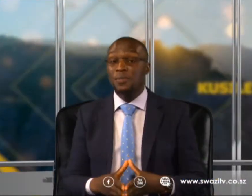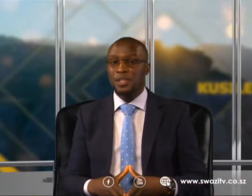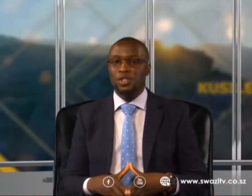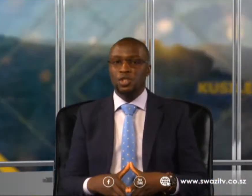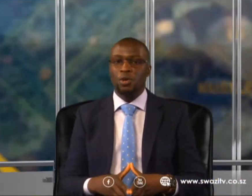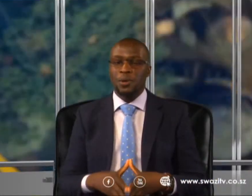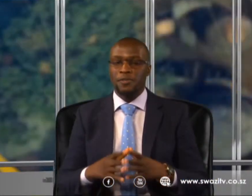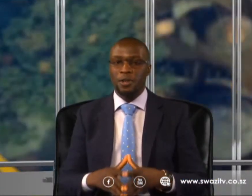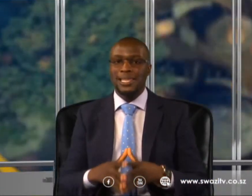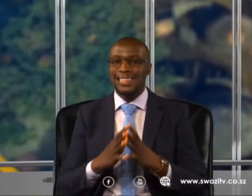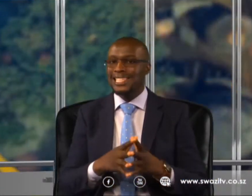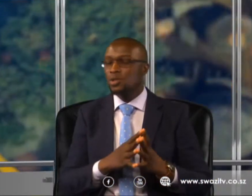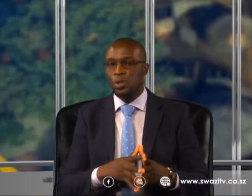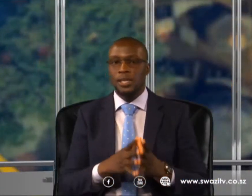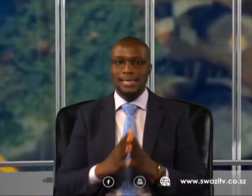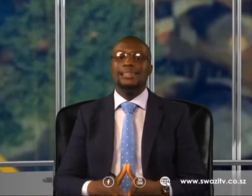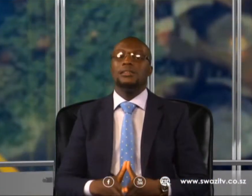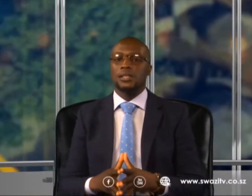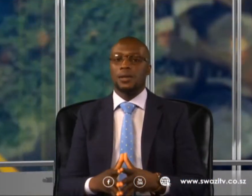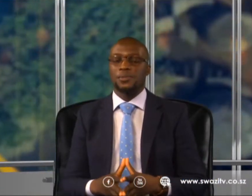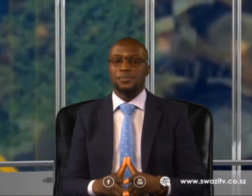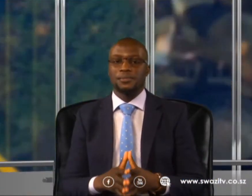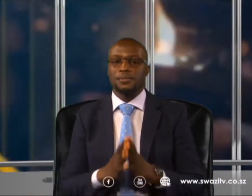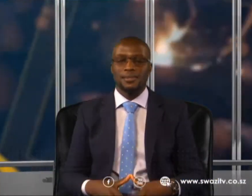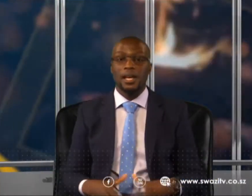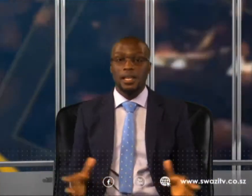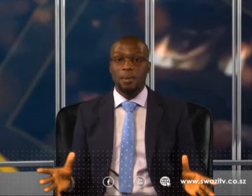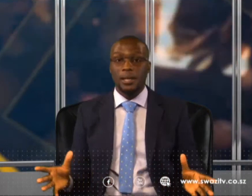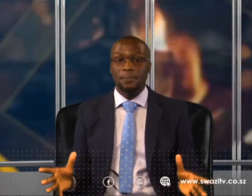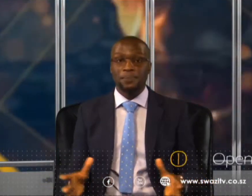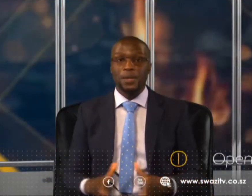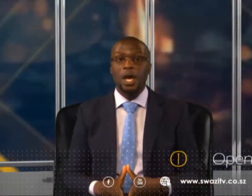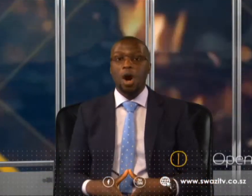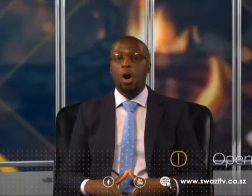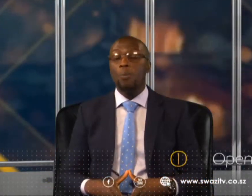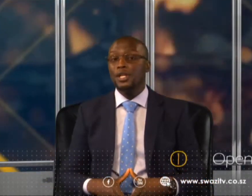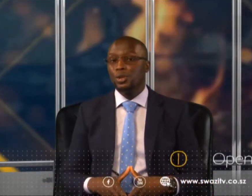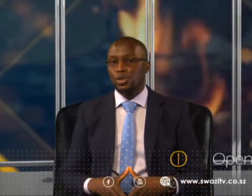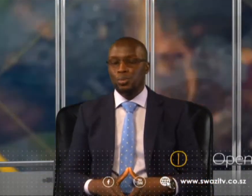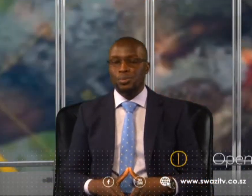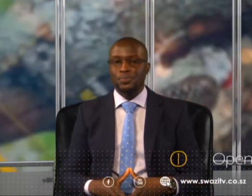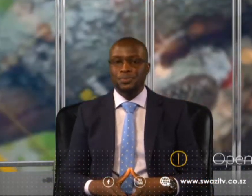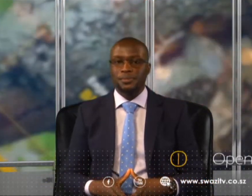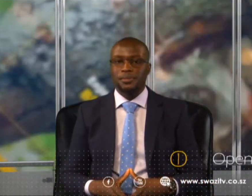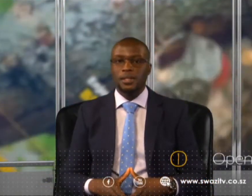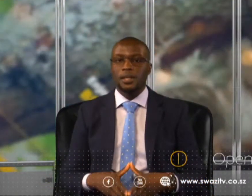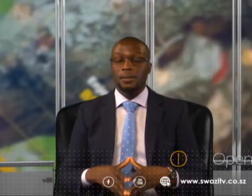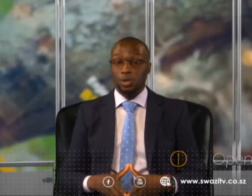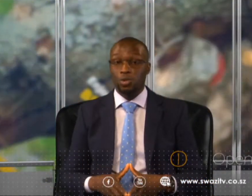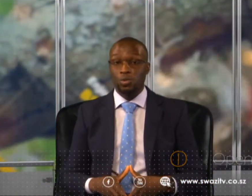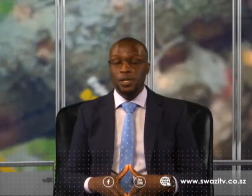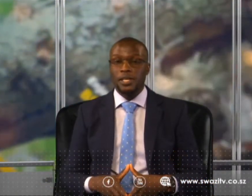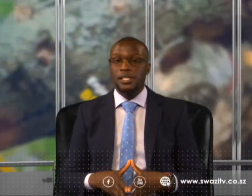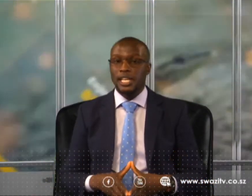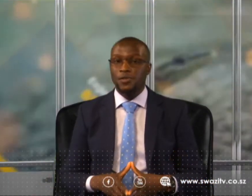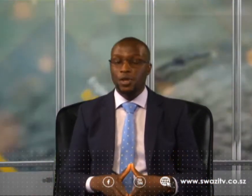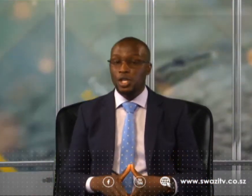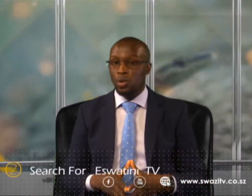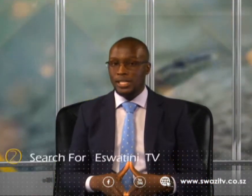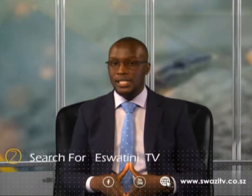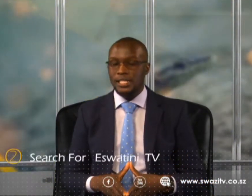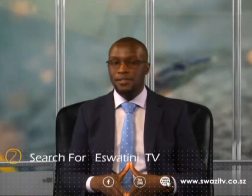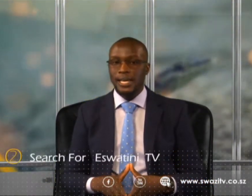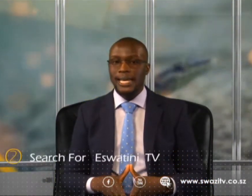can stream these shows by following these quick, easy steps. Number 1, open YouTube. Number 2, search